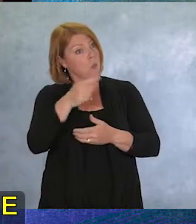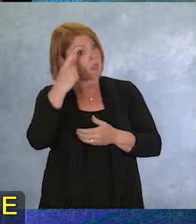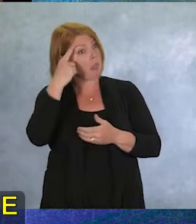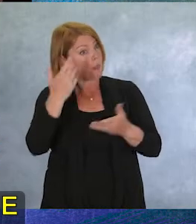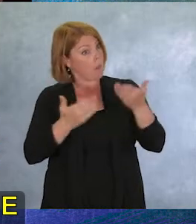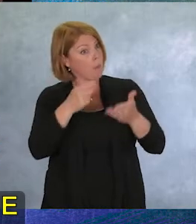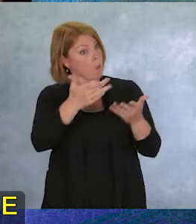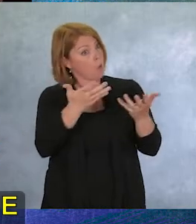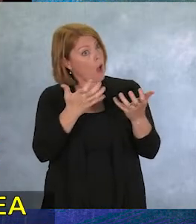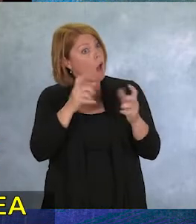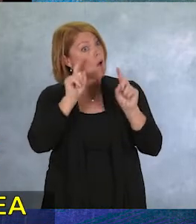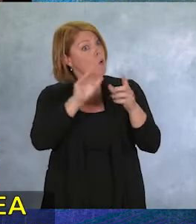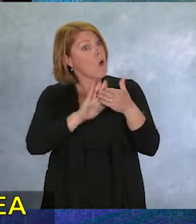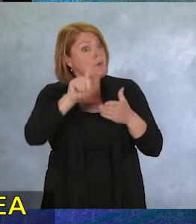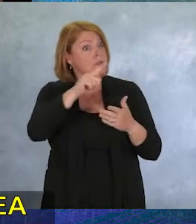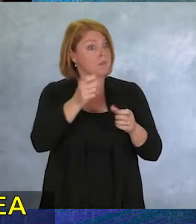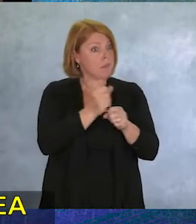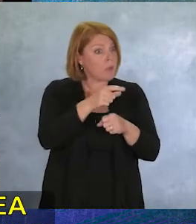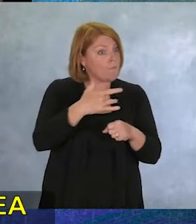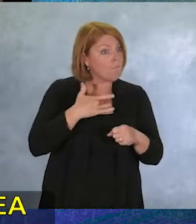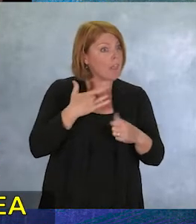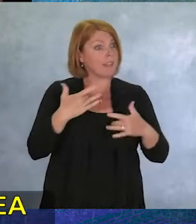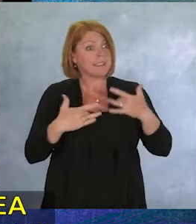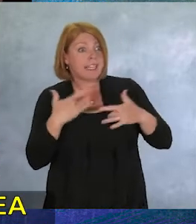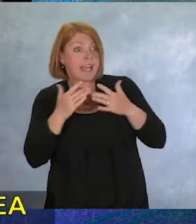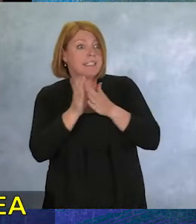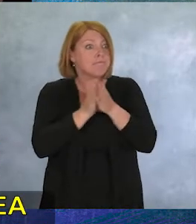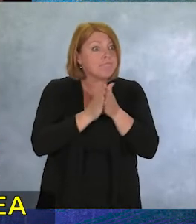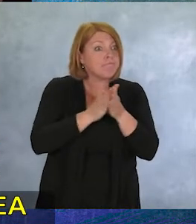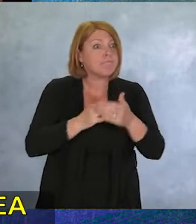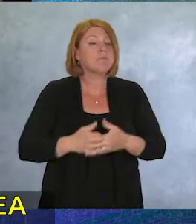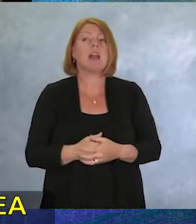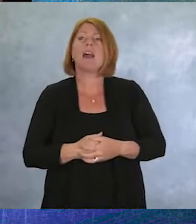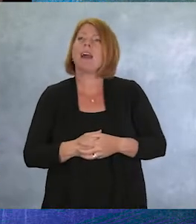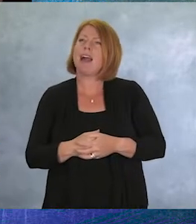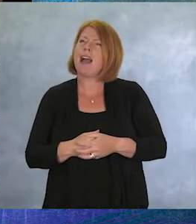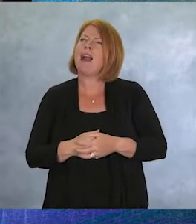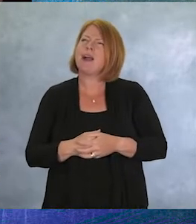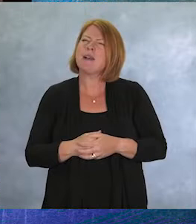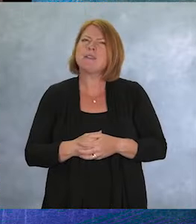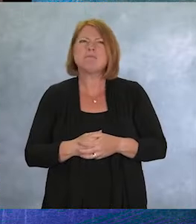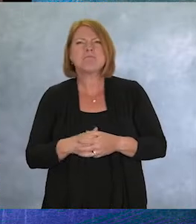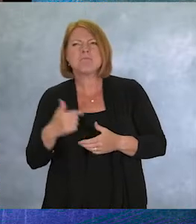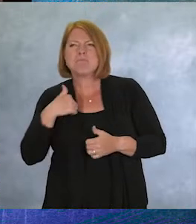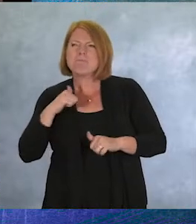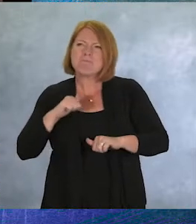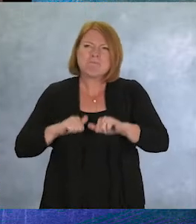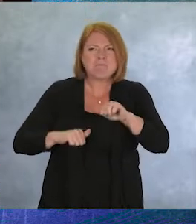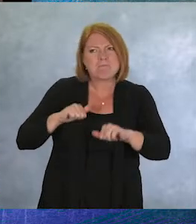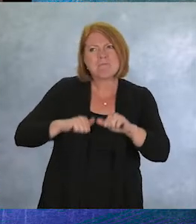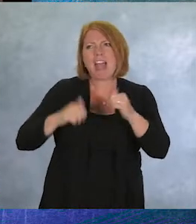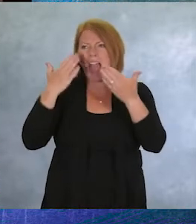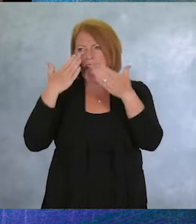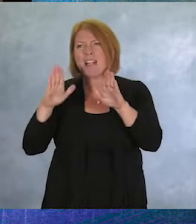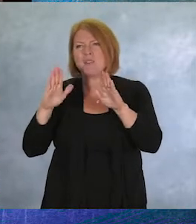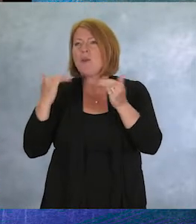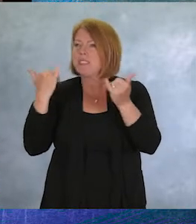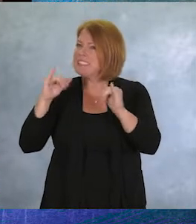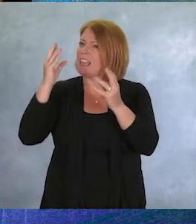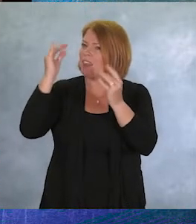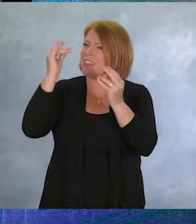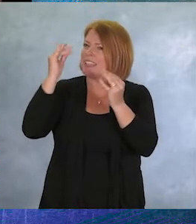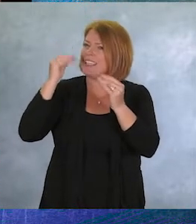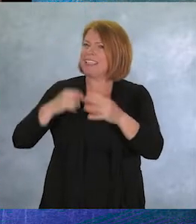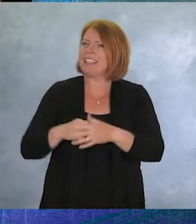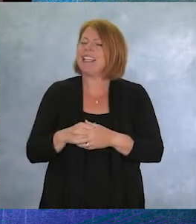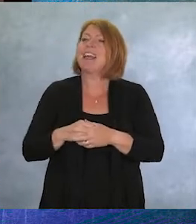Do you think that might be a good idea? Are you excited about the idea of going to college potentially? I don't really know. I'm still